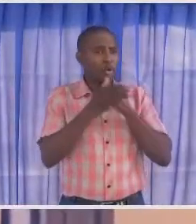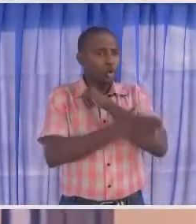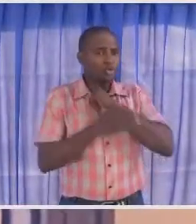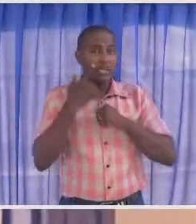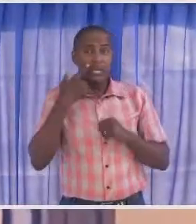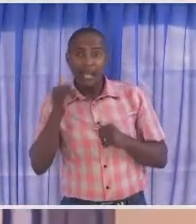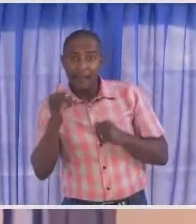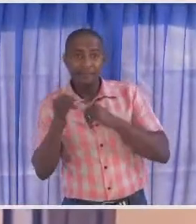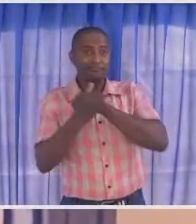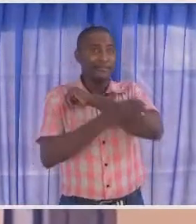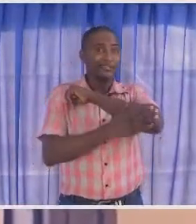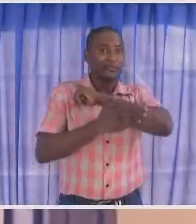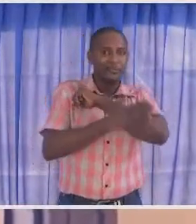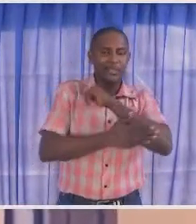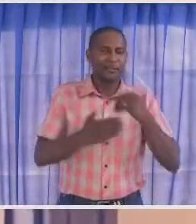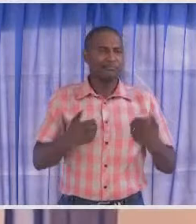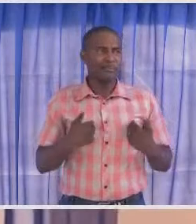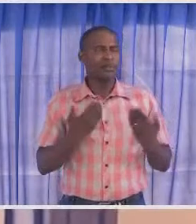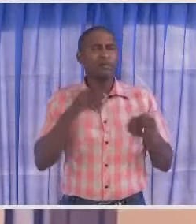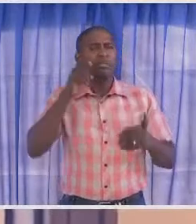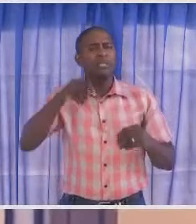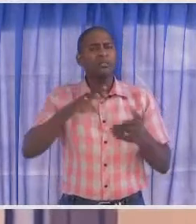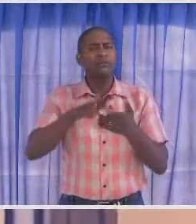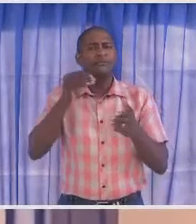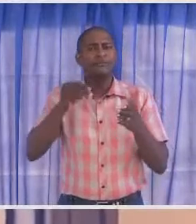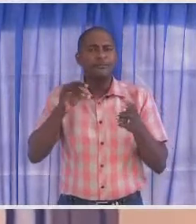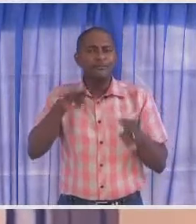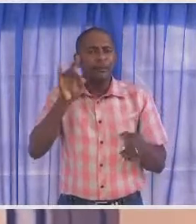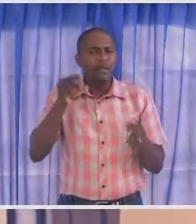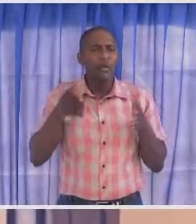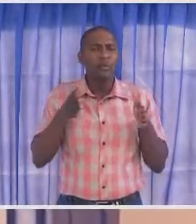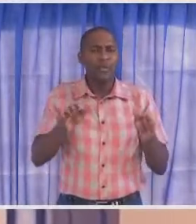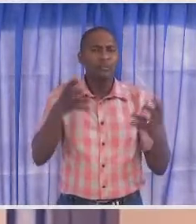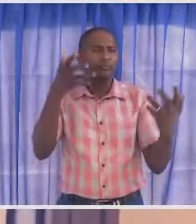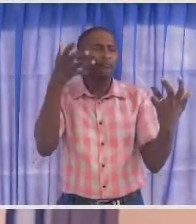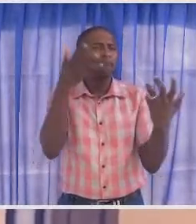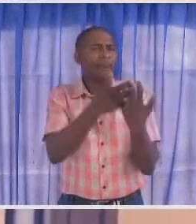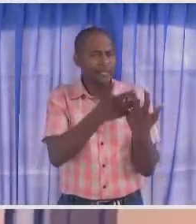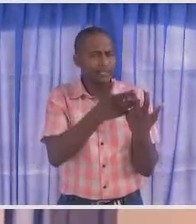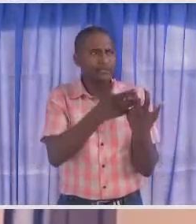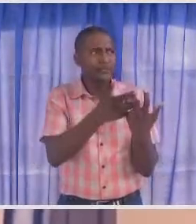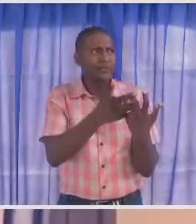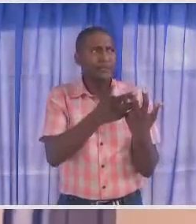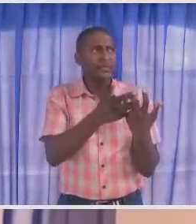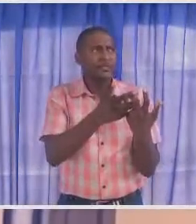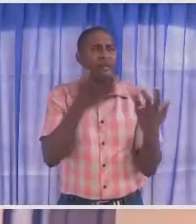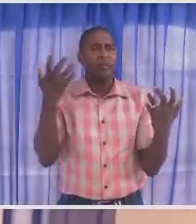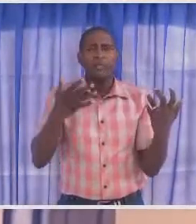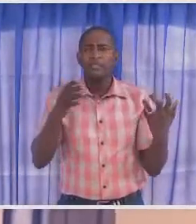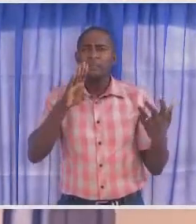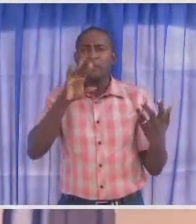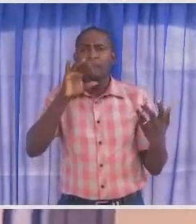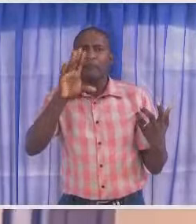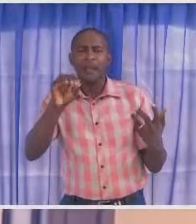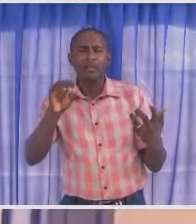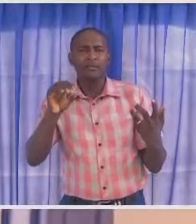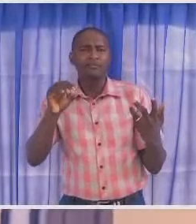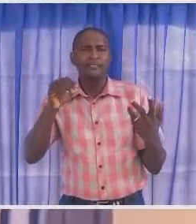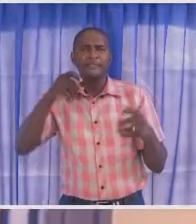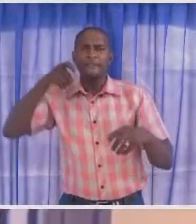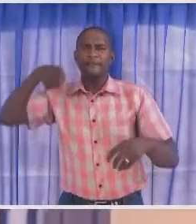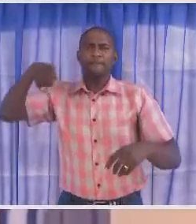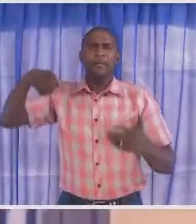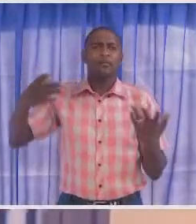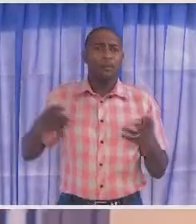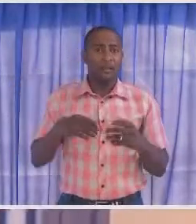young, we need to find a way to match what is supply with demand. And I feel like Advance